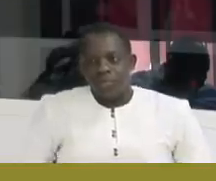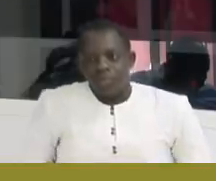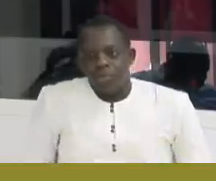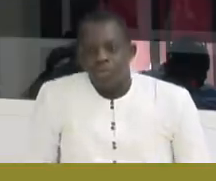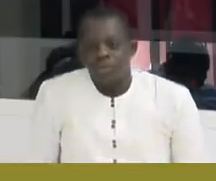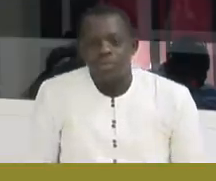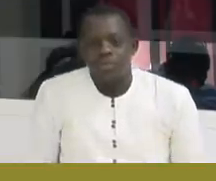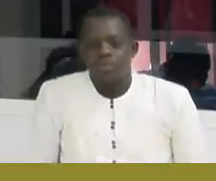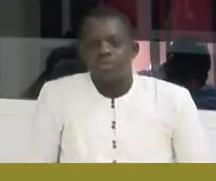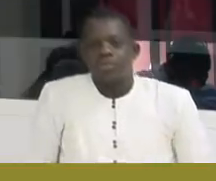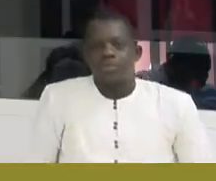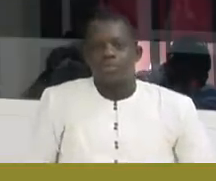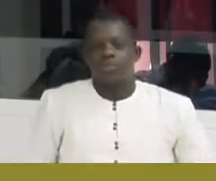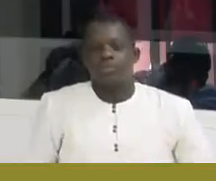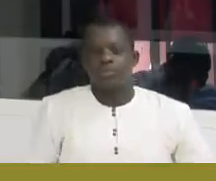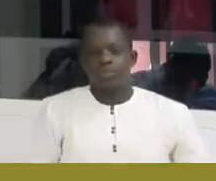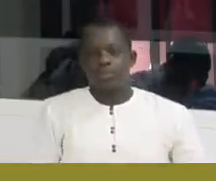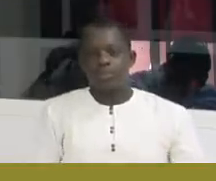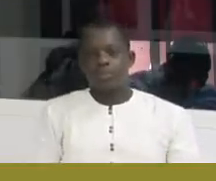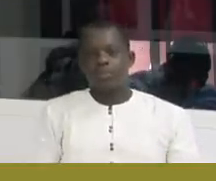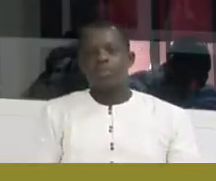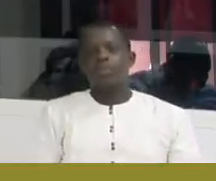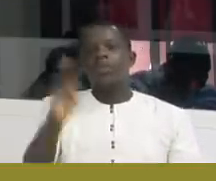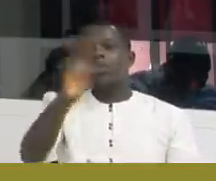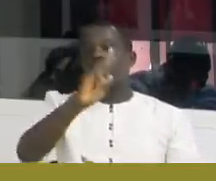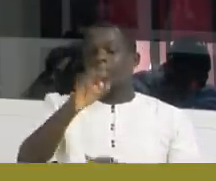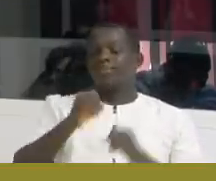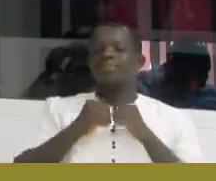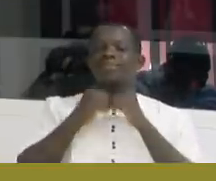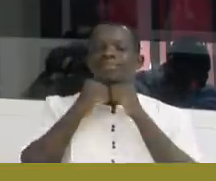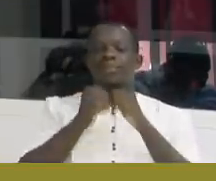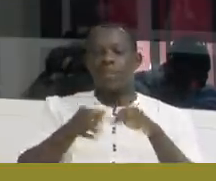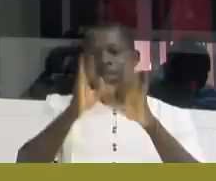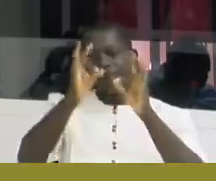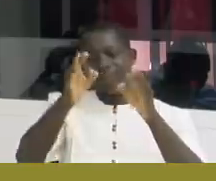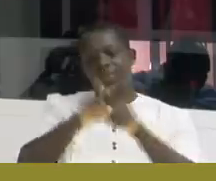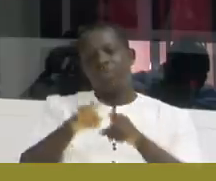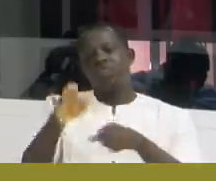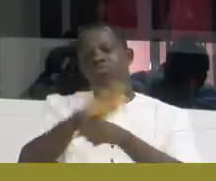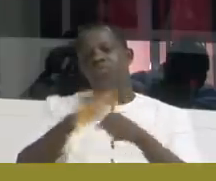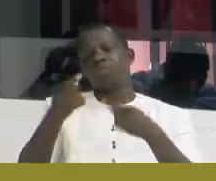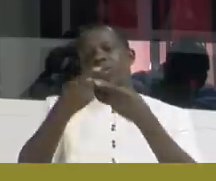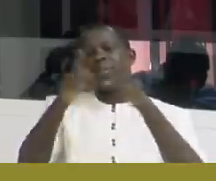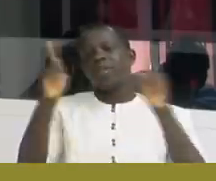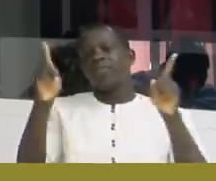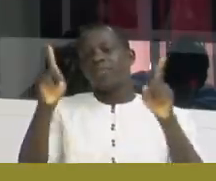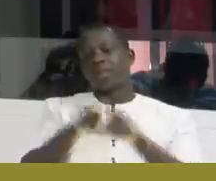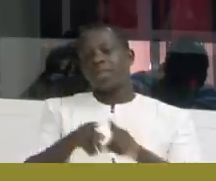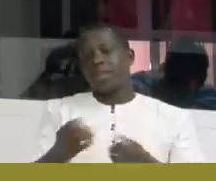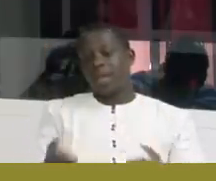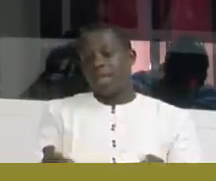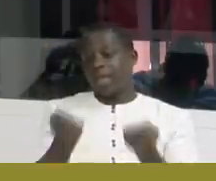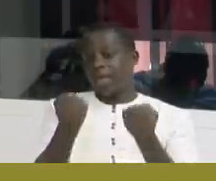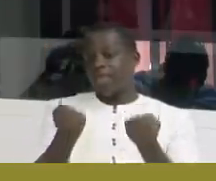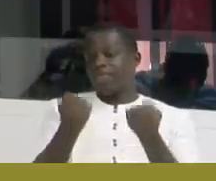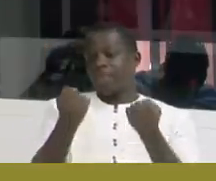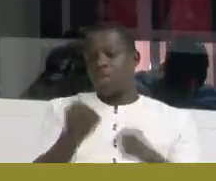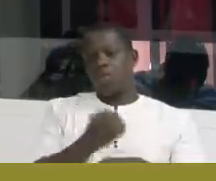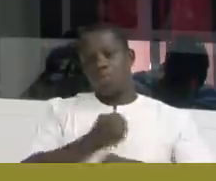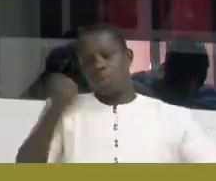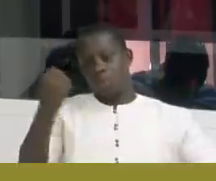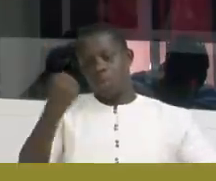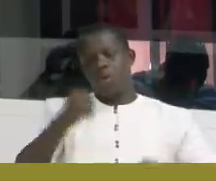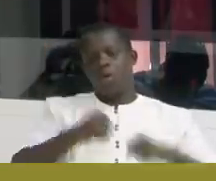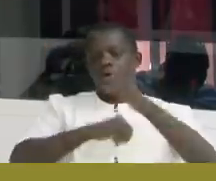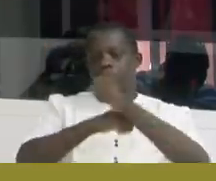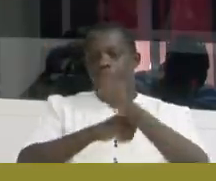Sana is referring to right now is completely different. These were heavy weapons. They were support weapons. They were